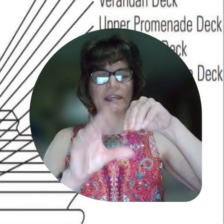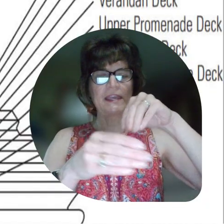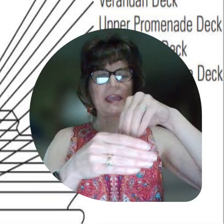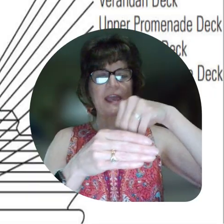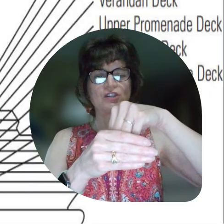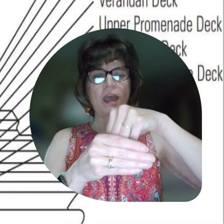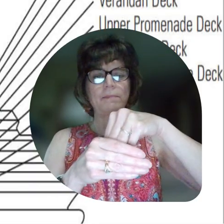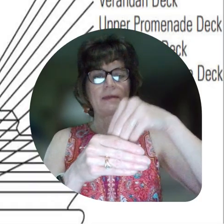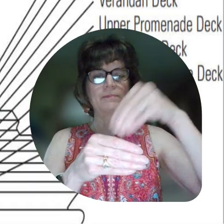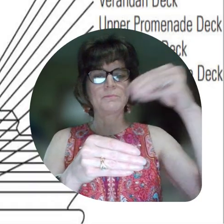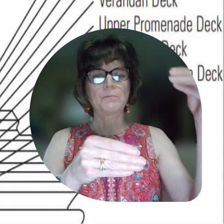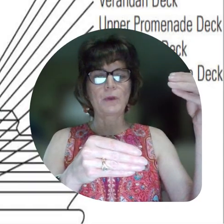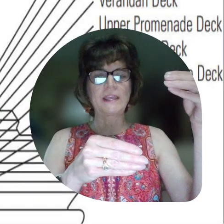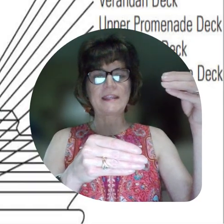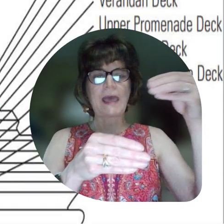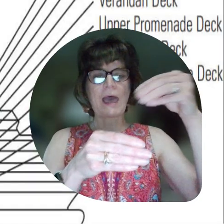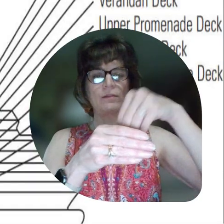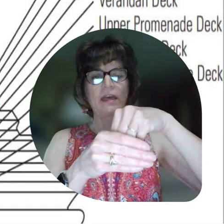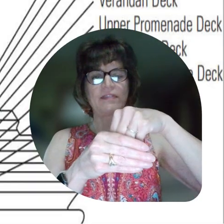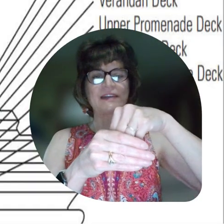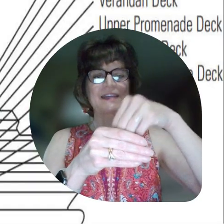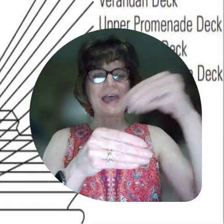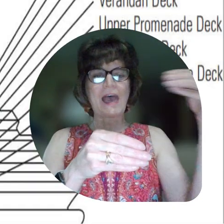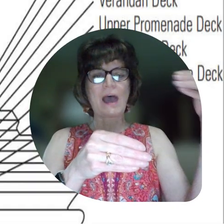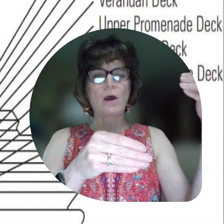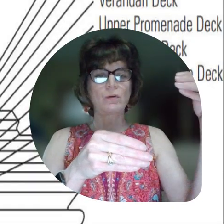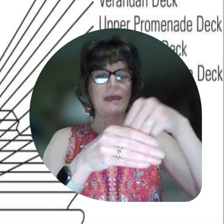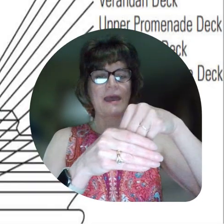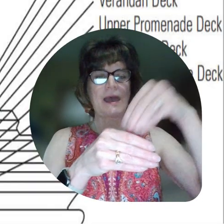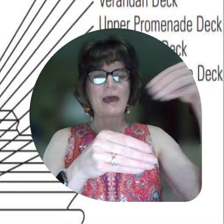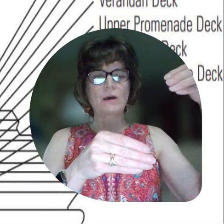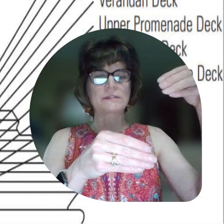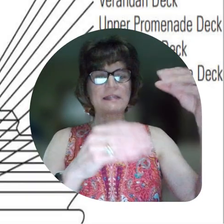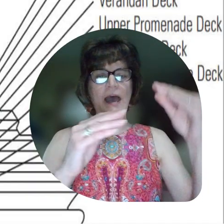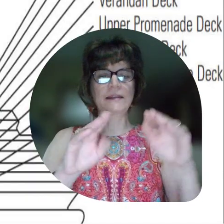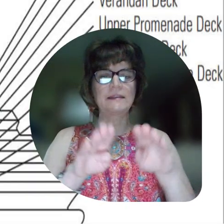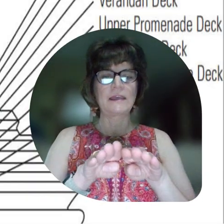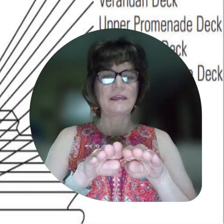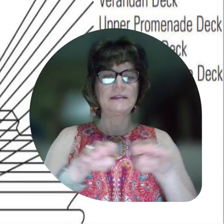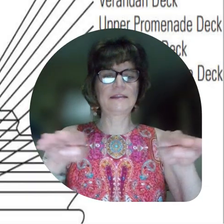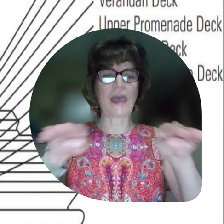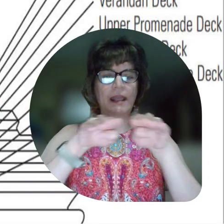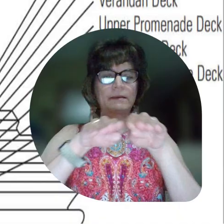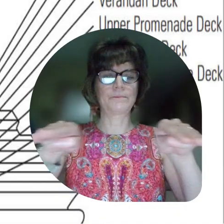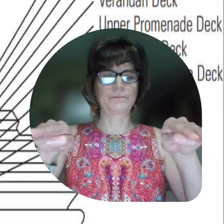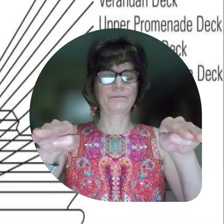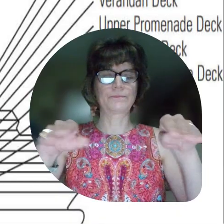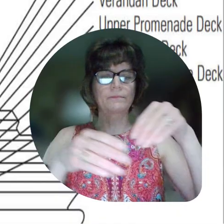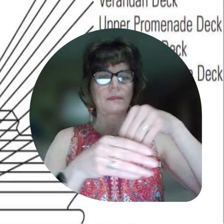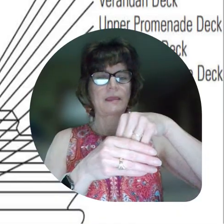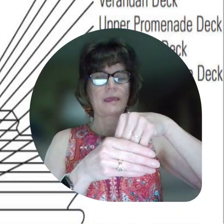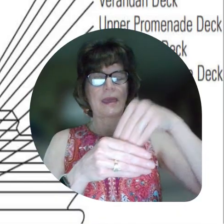your C handshake and bringing it out. That's out, outside, deck.